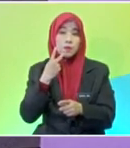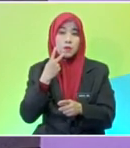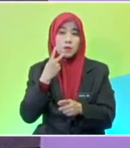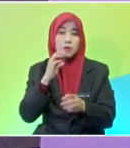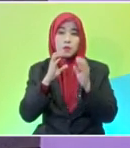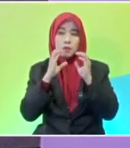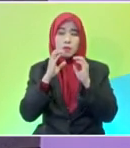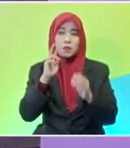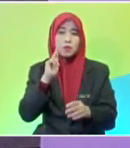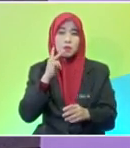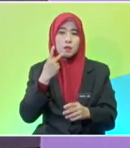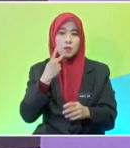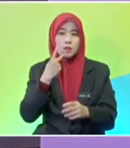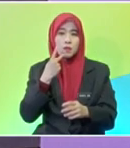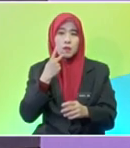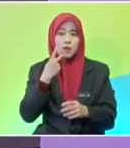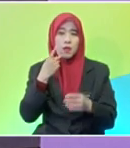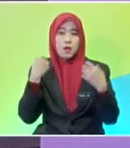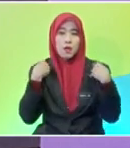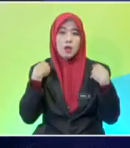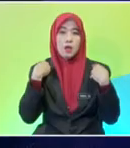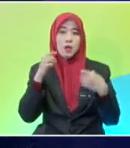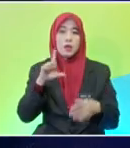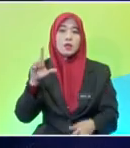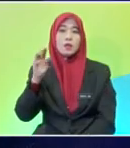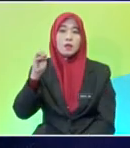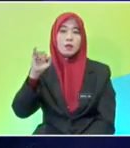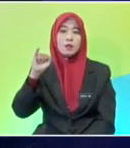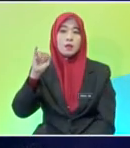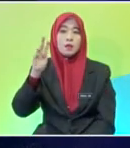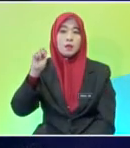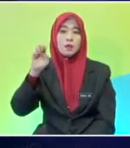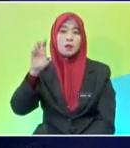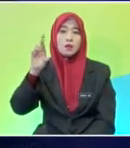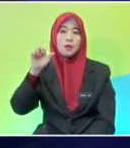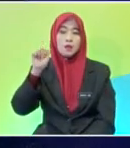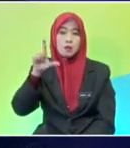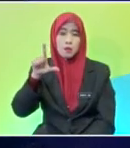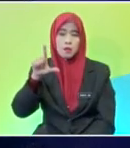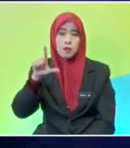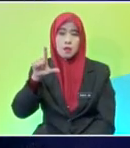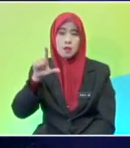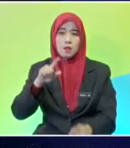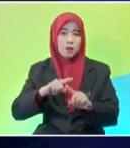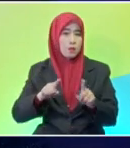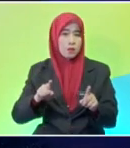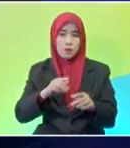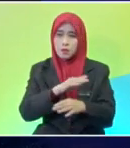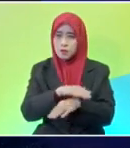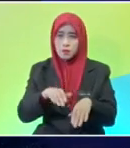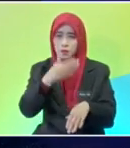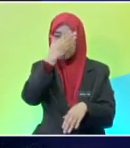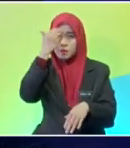that vegetables are a source of minerals. So I'm going to put it near the vegetable. But not forgetting as